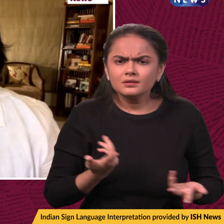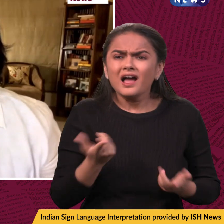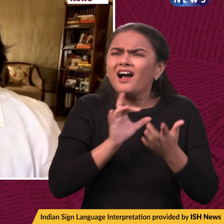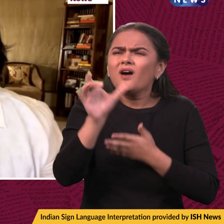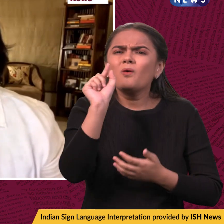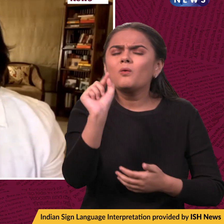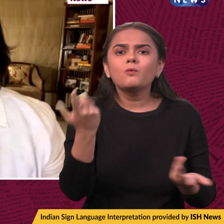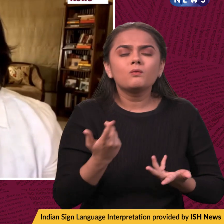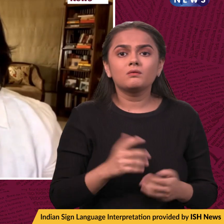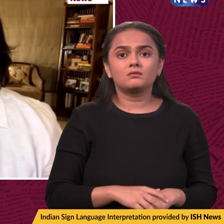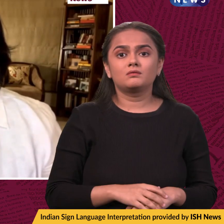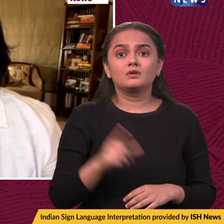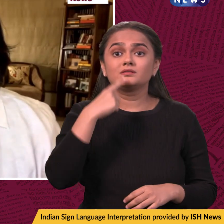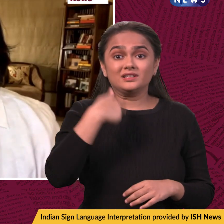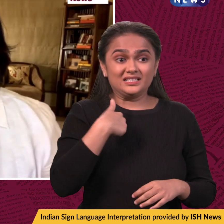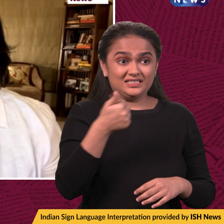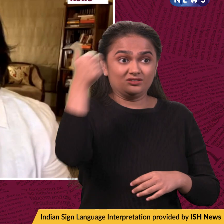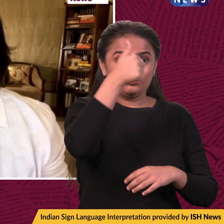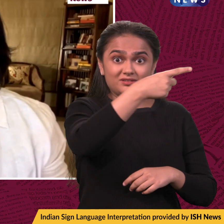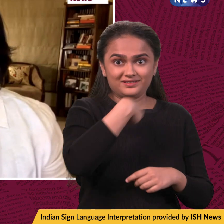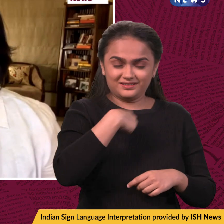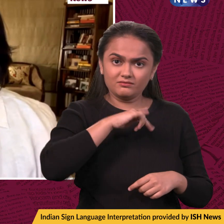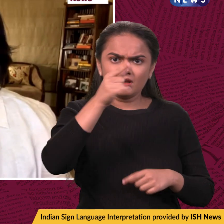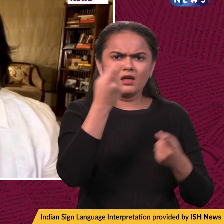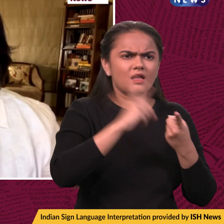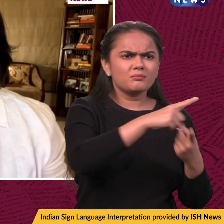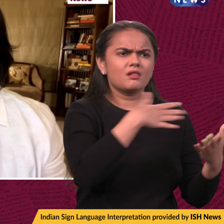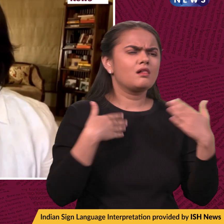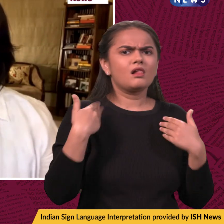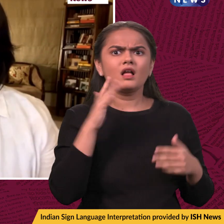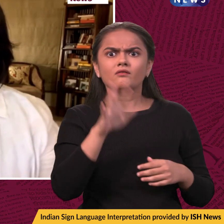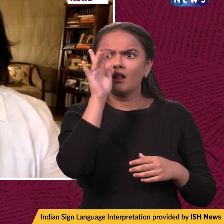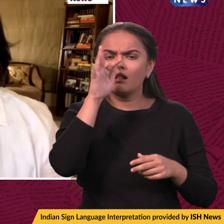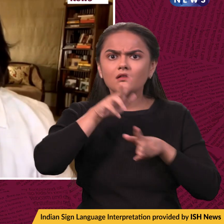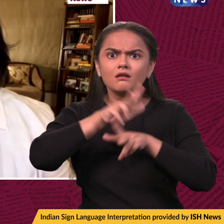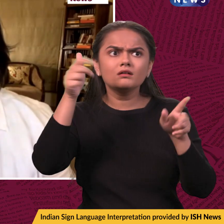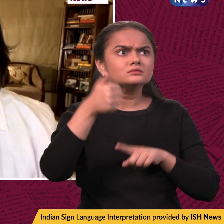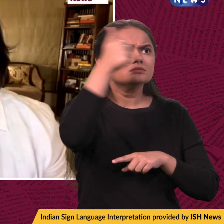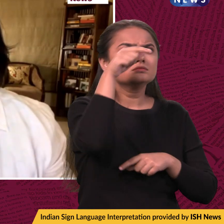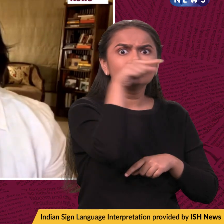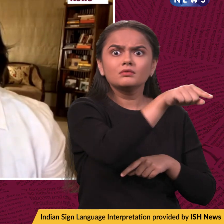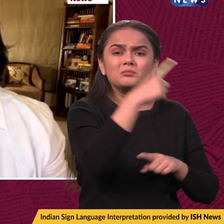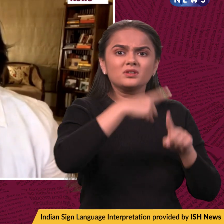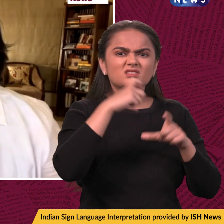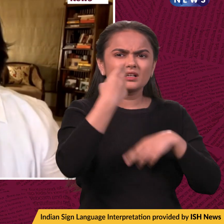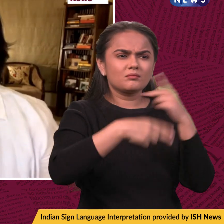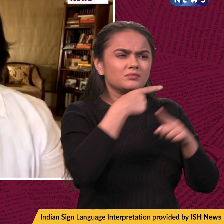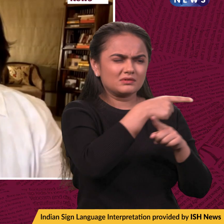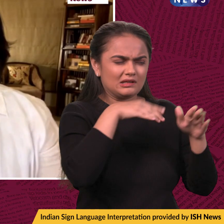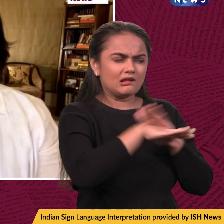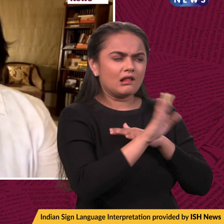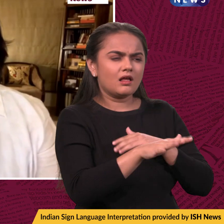her termination letter. The letter said that she spread false information about the assault and about the company's handling of the